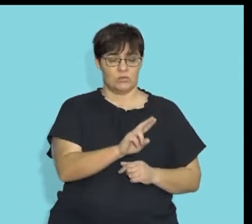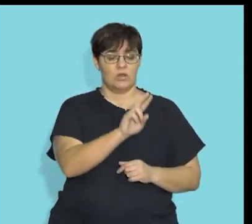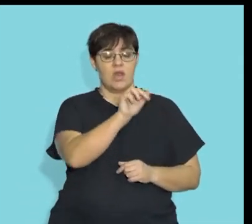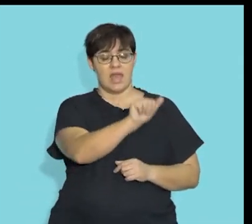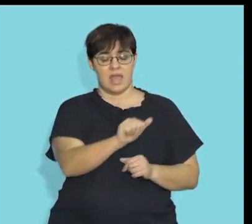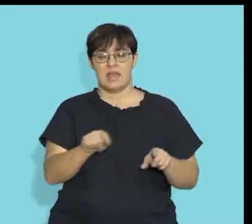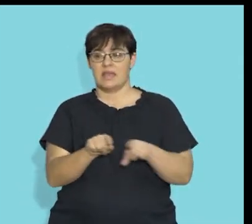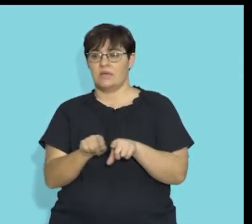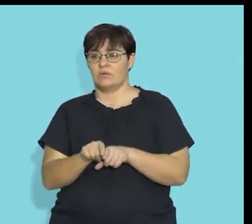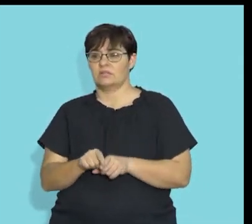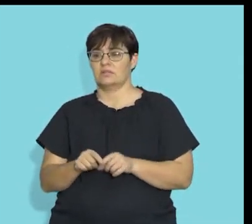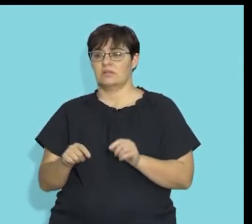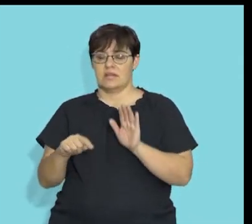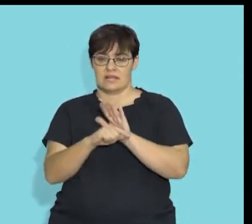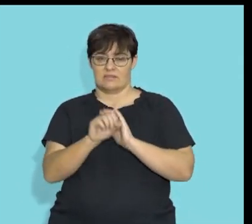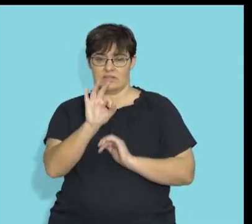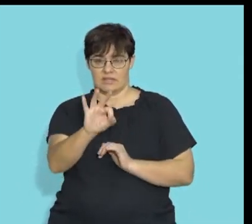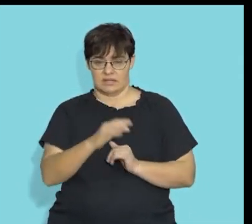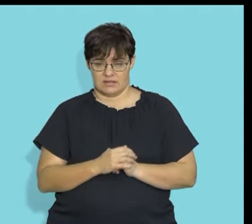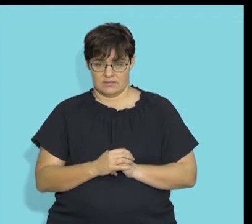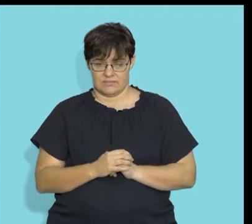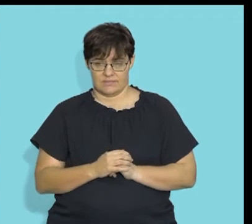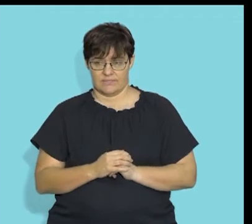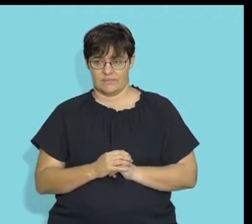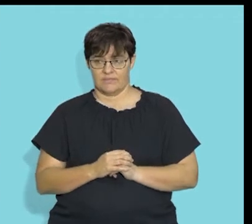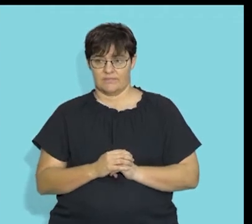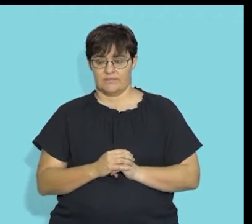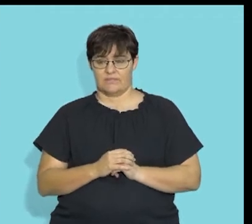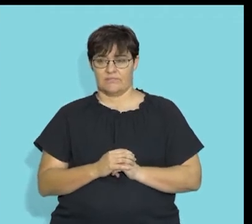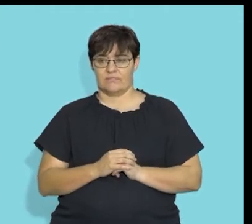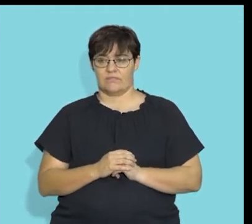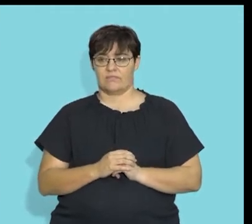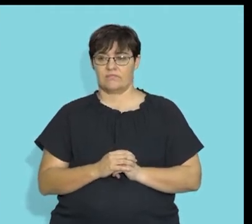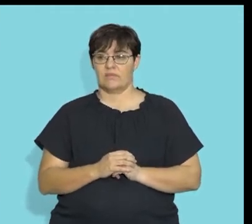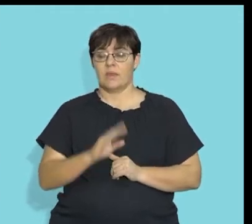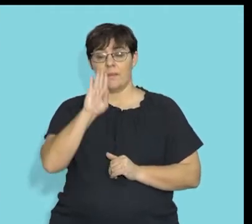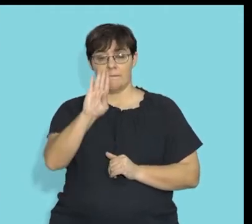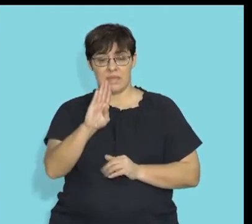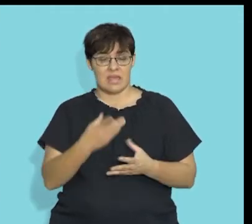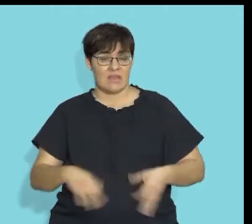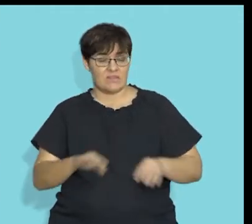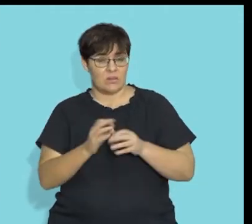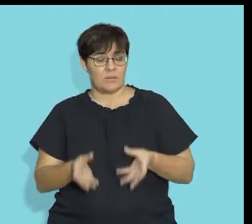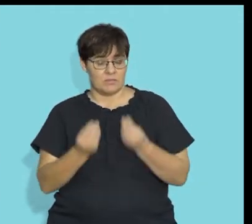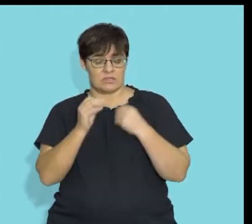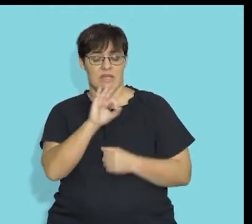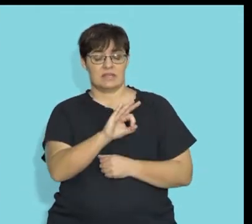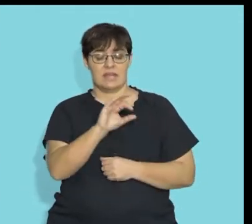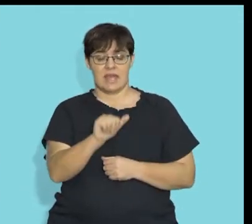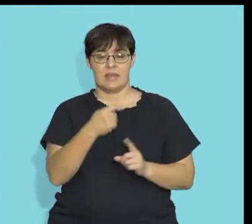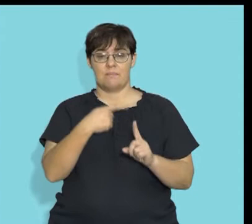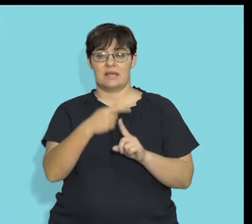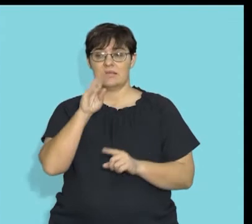So A will have a value of negative 3. In order to find the value of B, I say